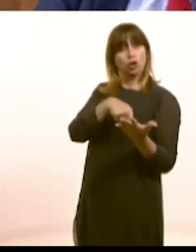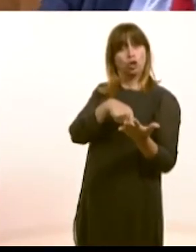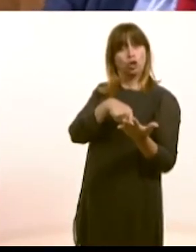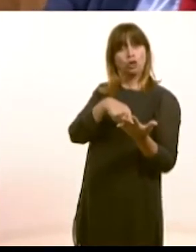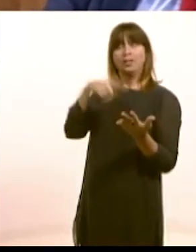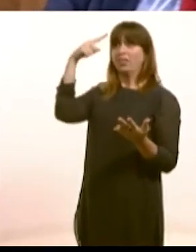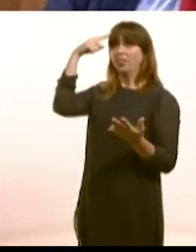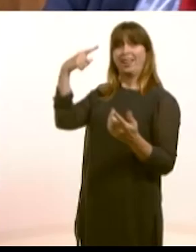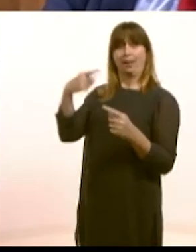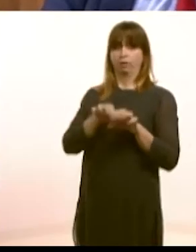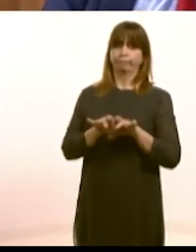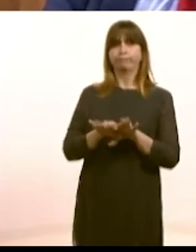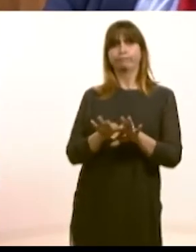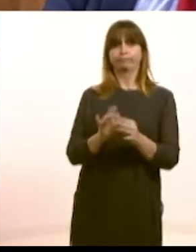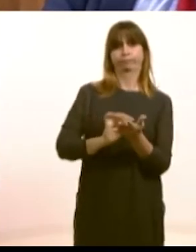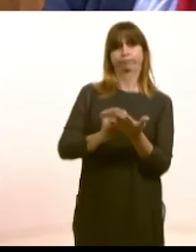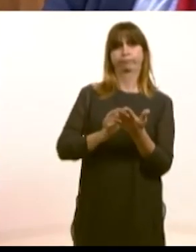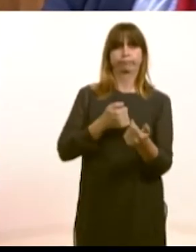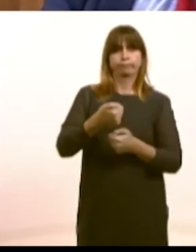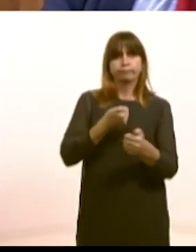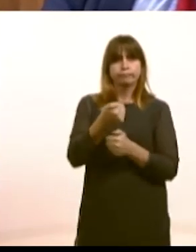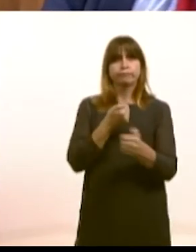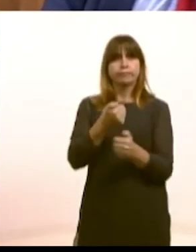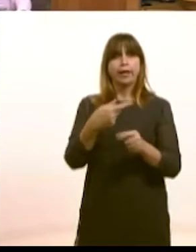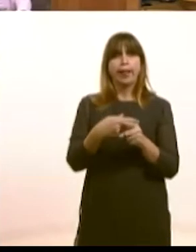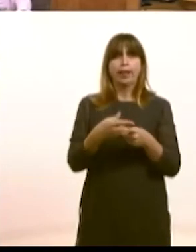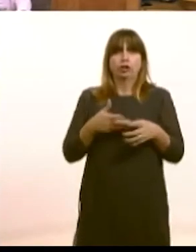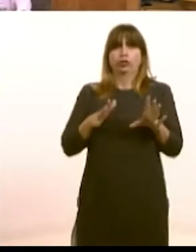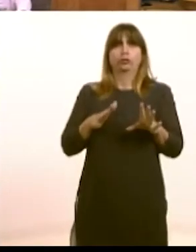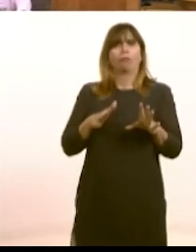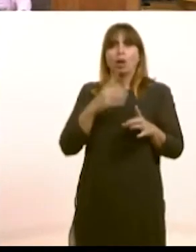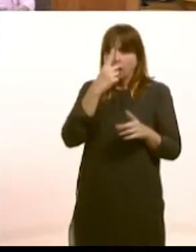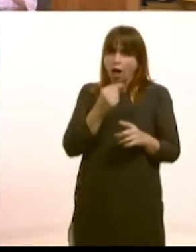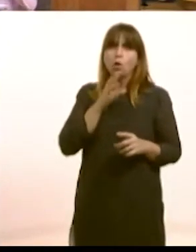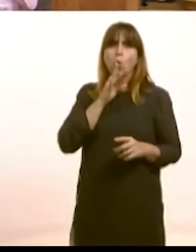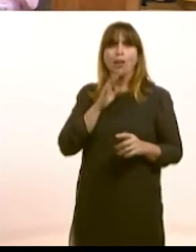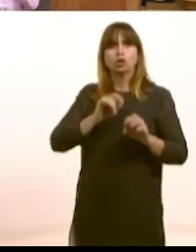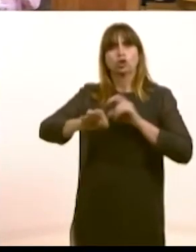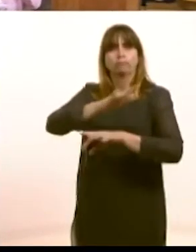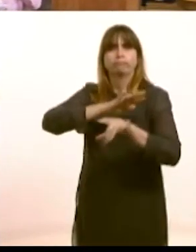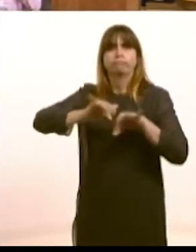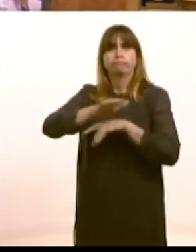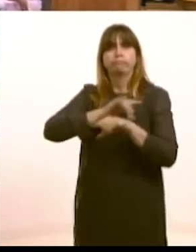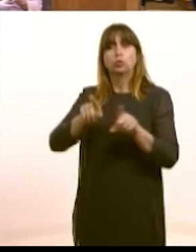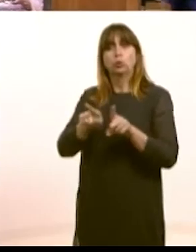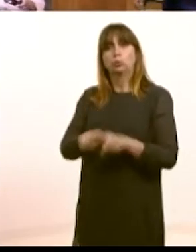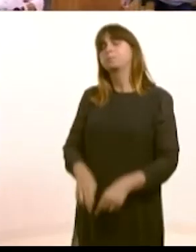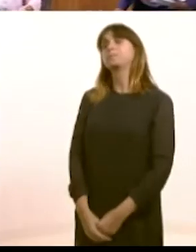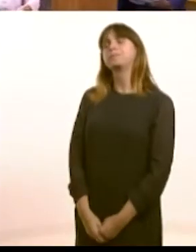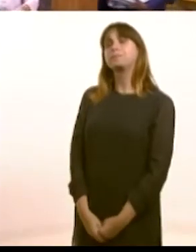is the only language that they can use on social media. Rowlands.